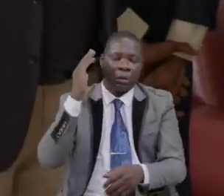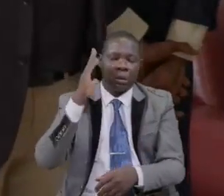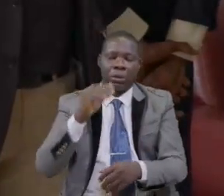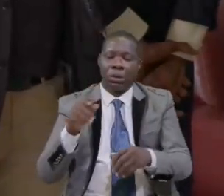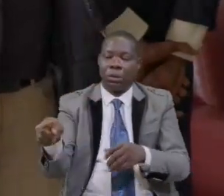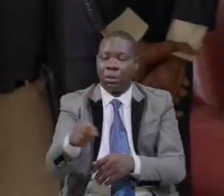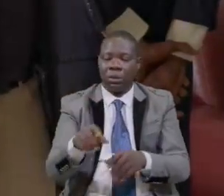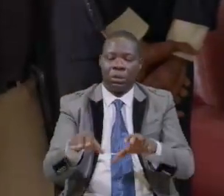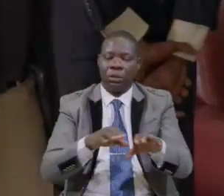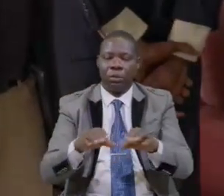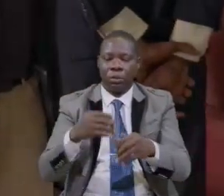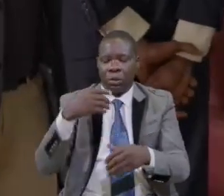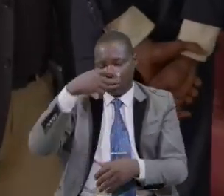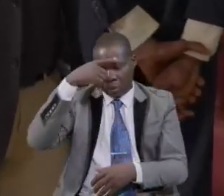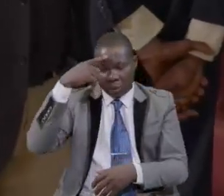because